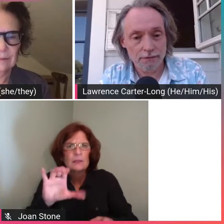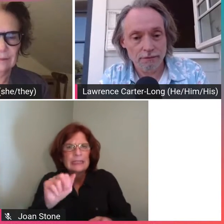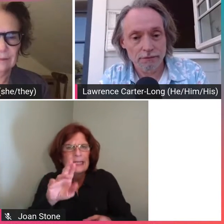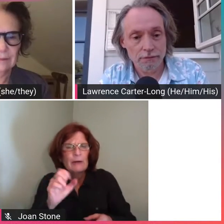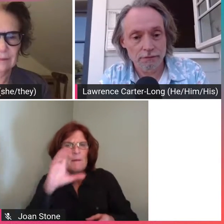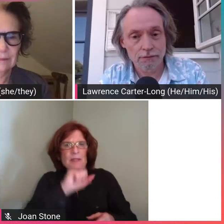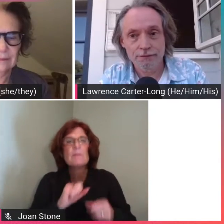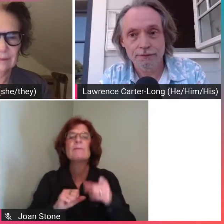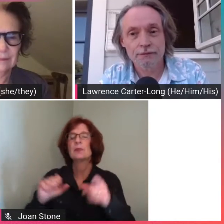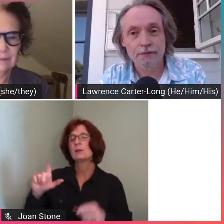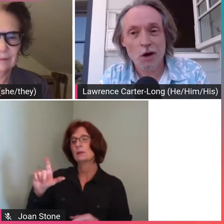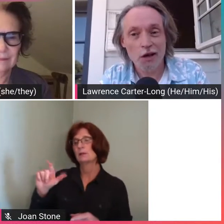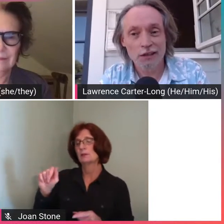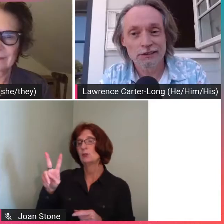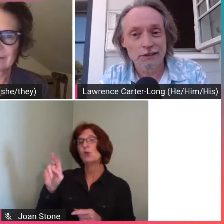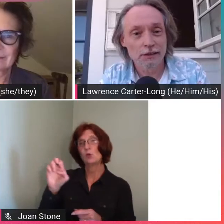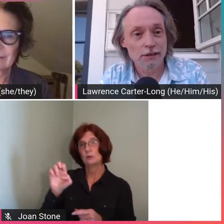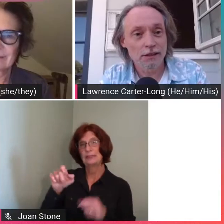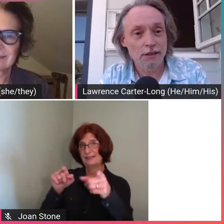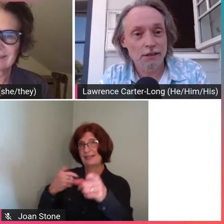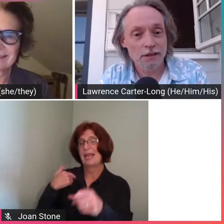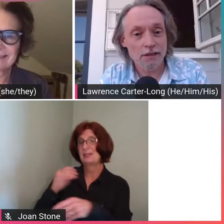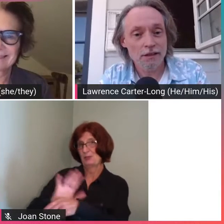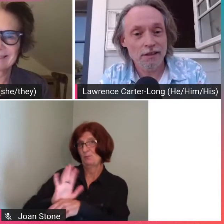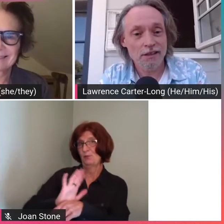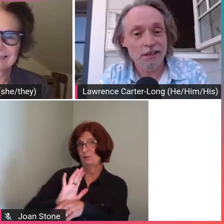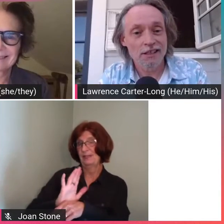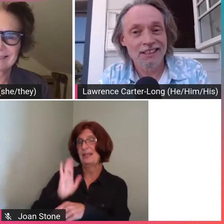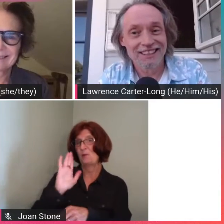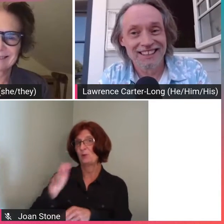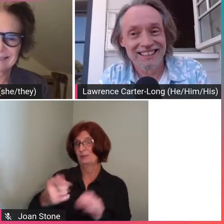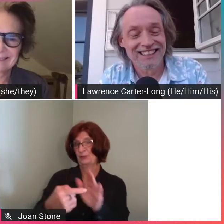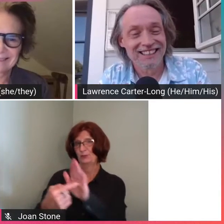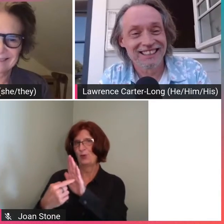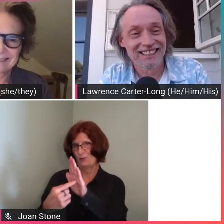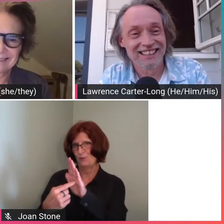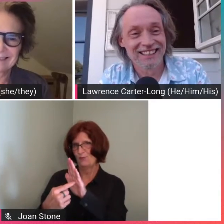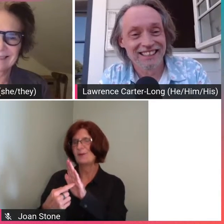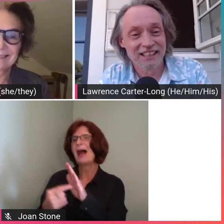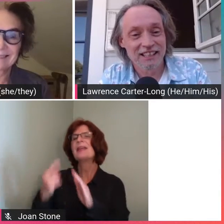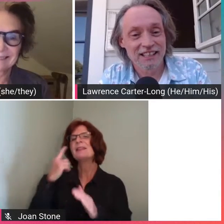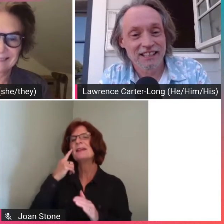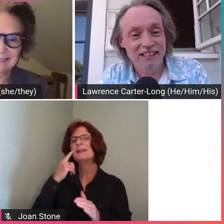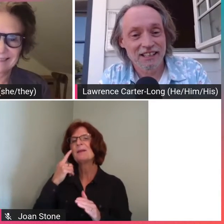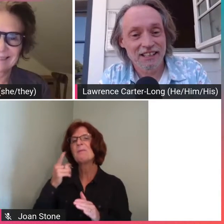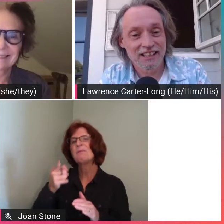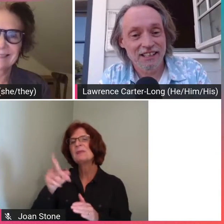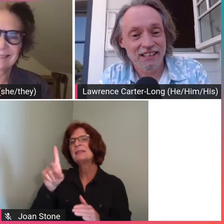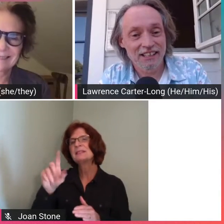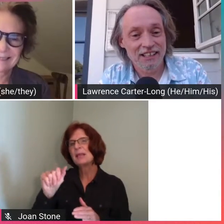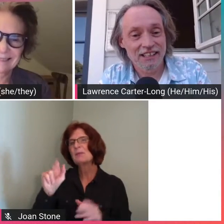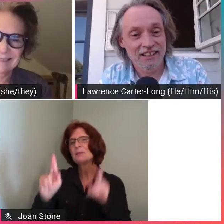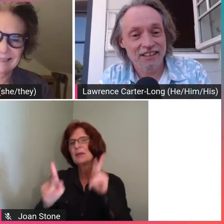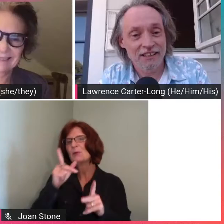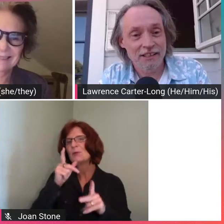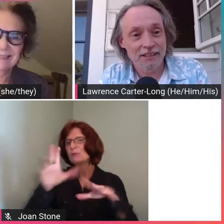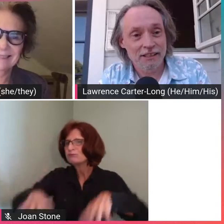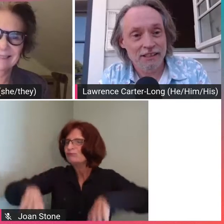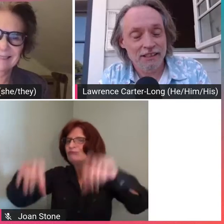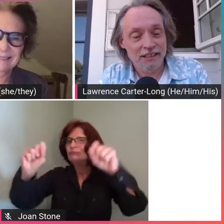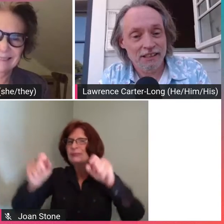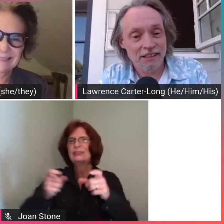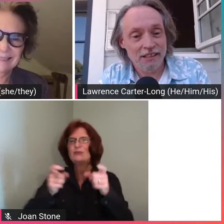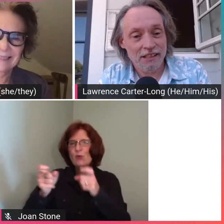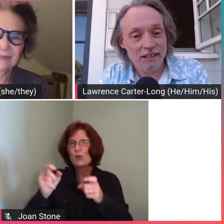Oh, I said Lawrence has a film coming out that I think is in this genre of disabled people taking control of the camera and